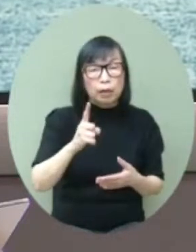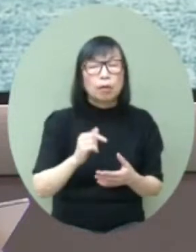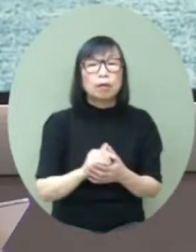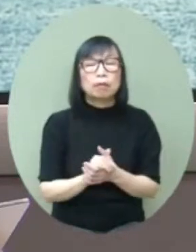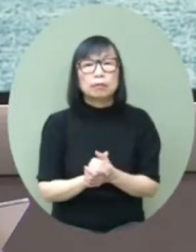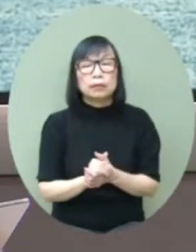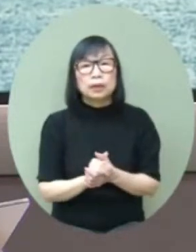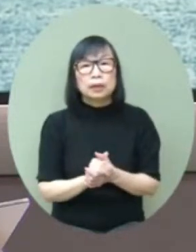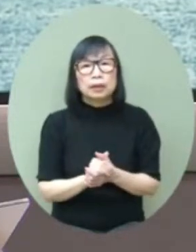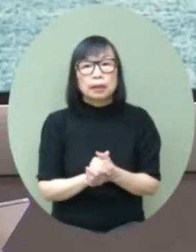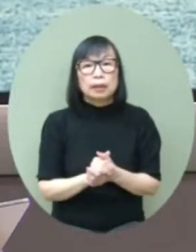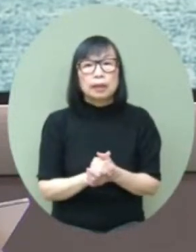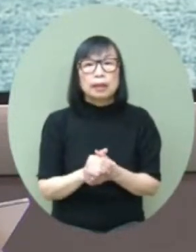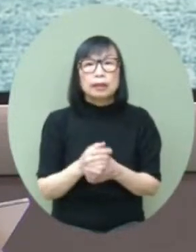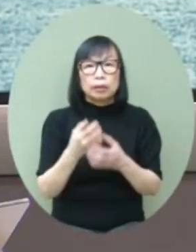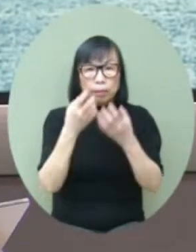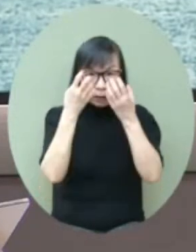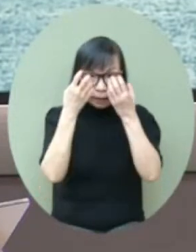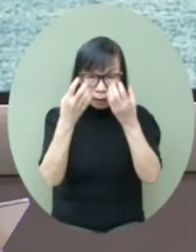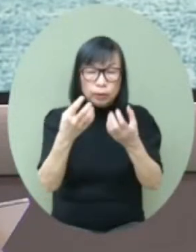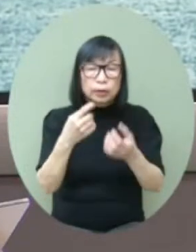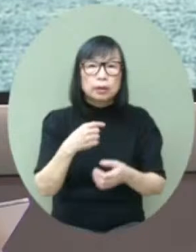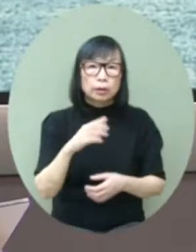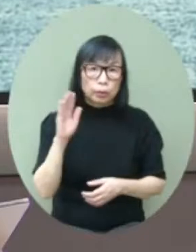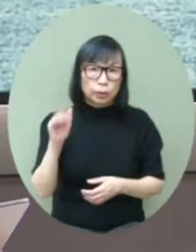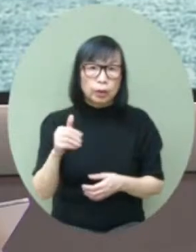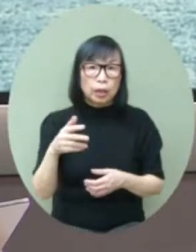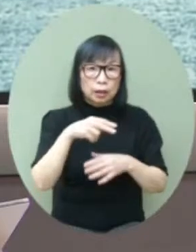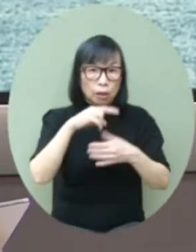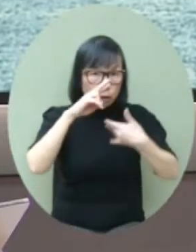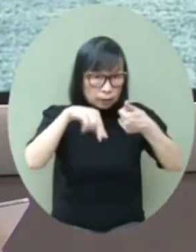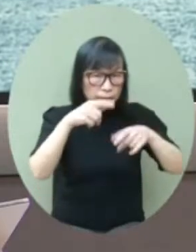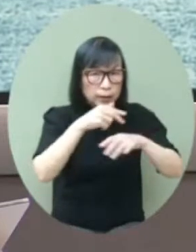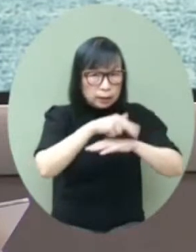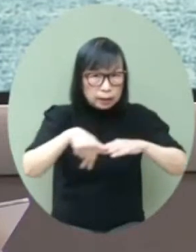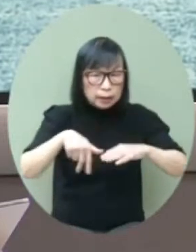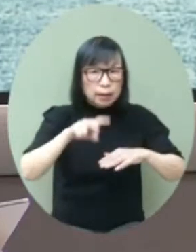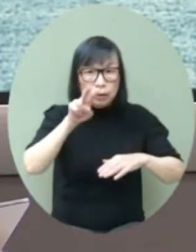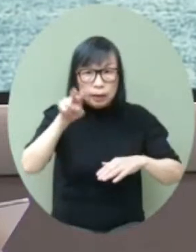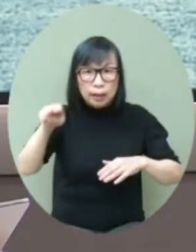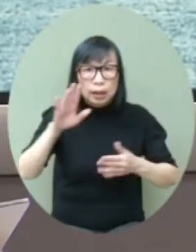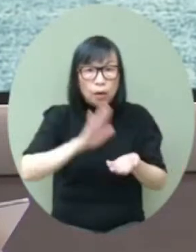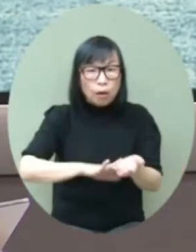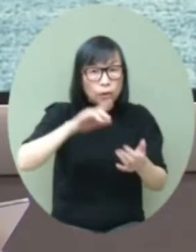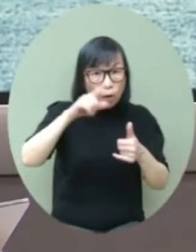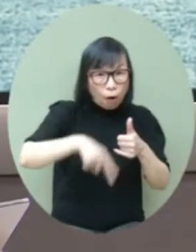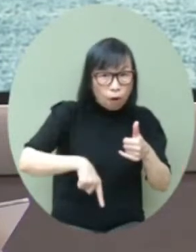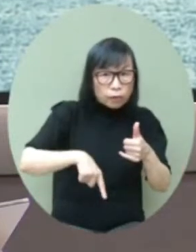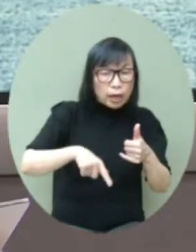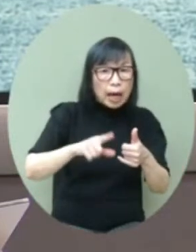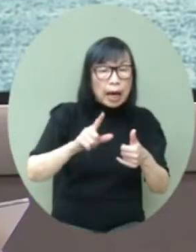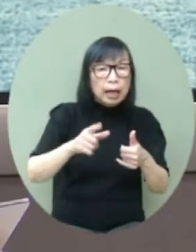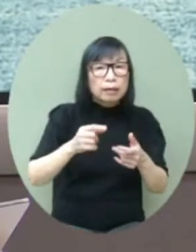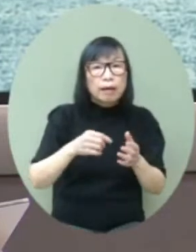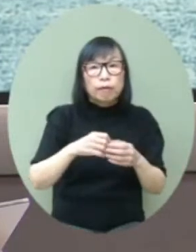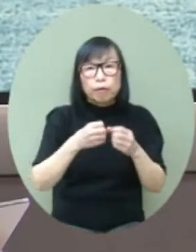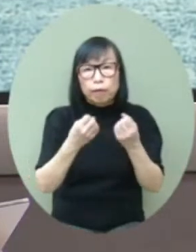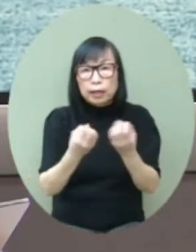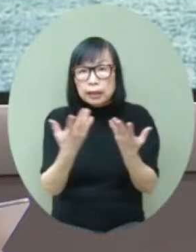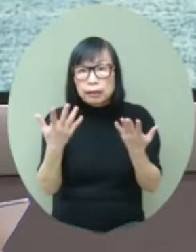made available for quarantine. We've used about 1,500 so far. We'll closely monitor the situation. We'll have to look at